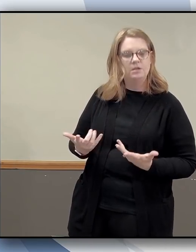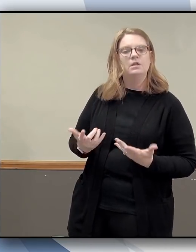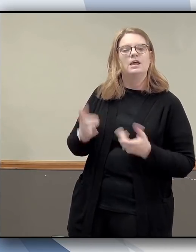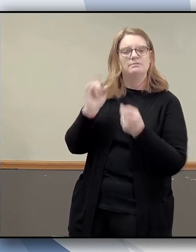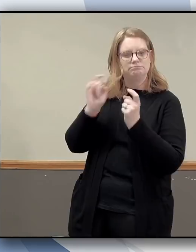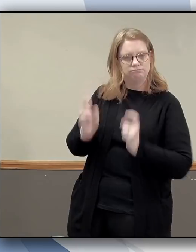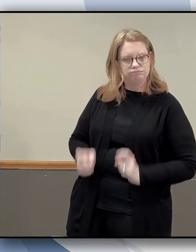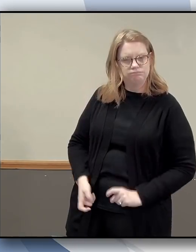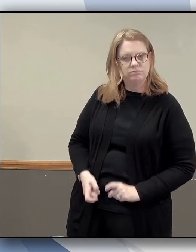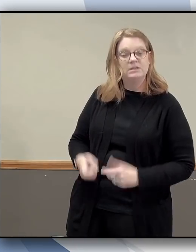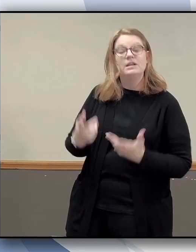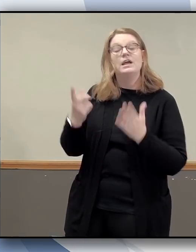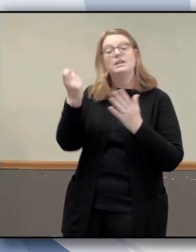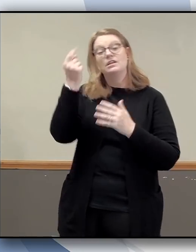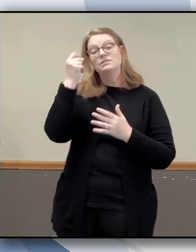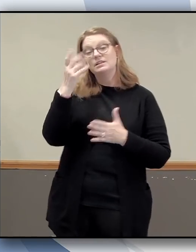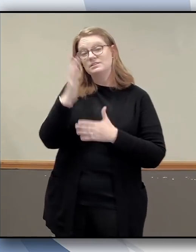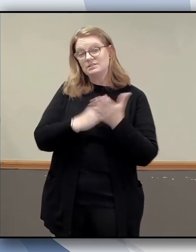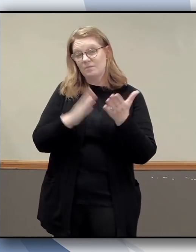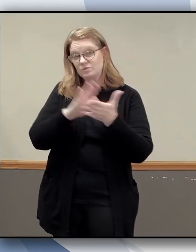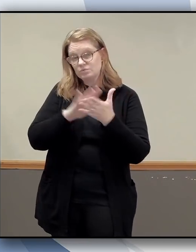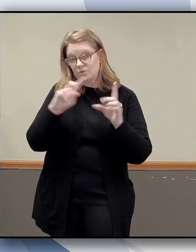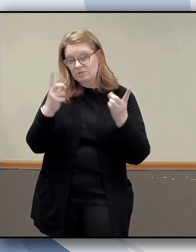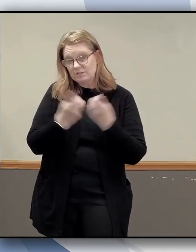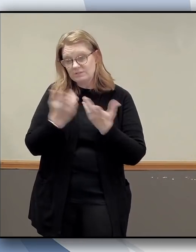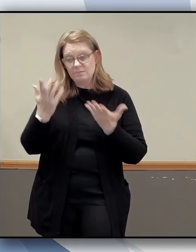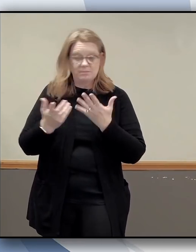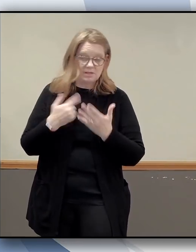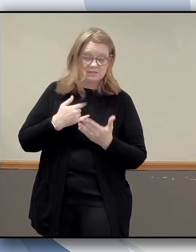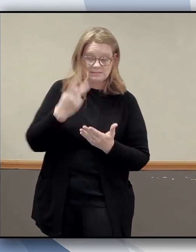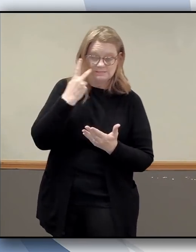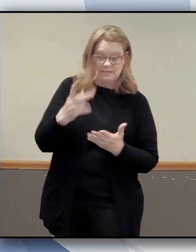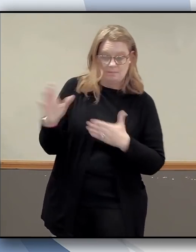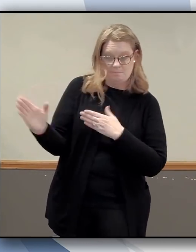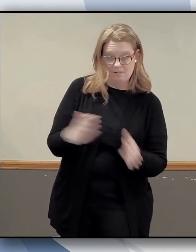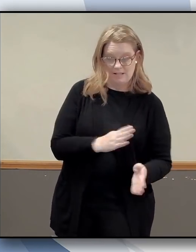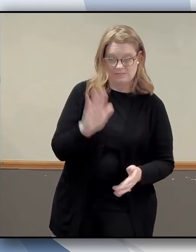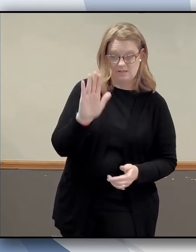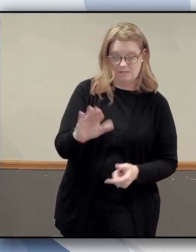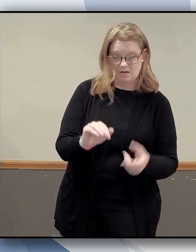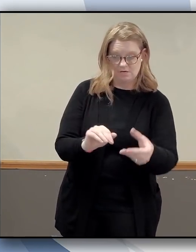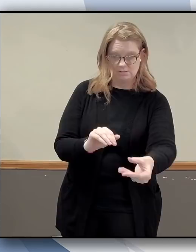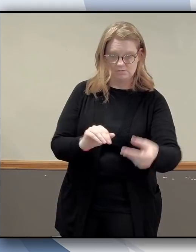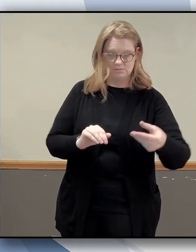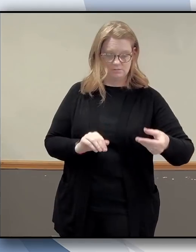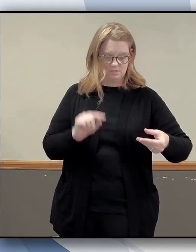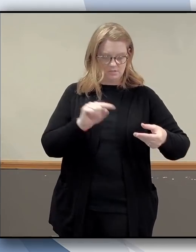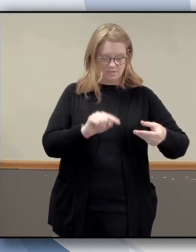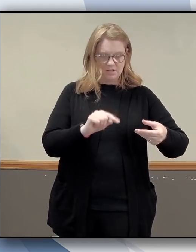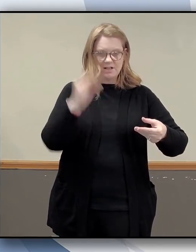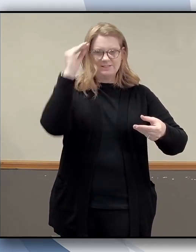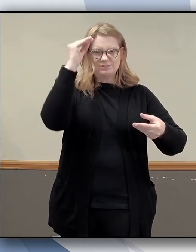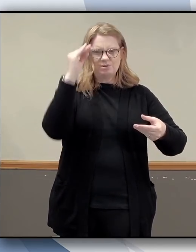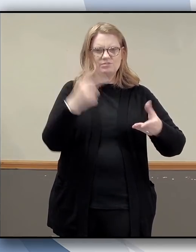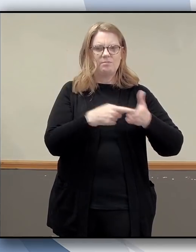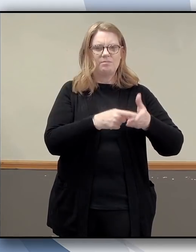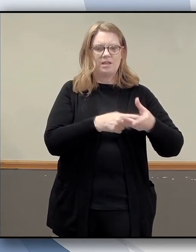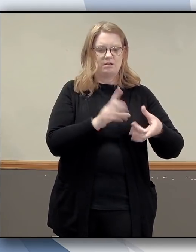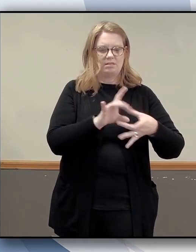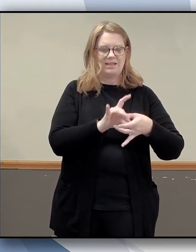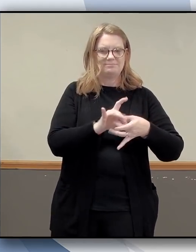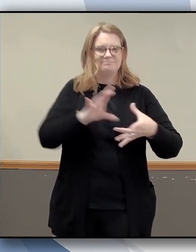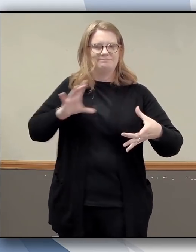school districts may need to take a look at their own plans they've adopted to disconnect their instructional model from the